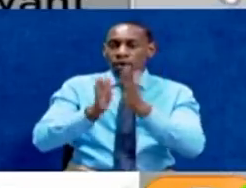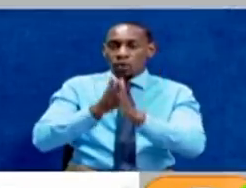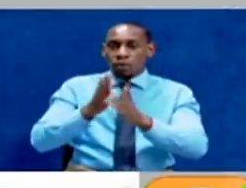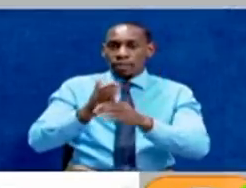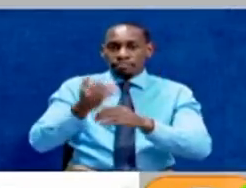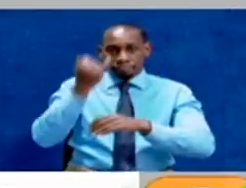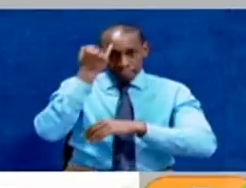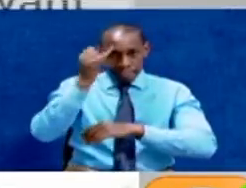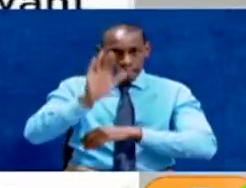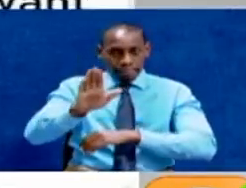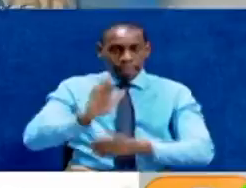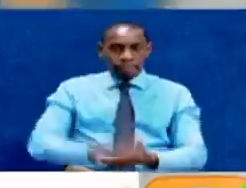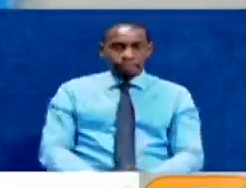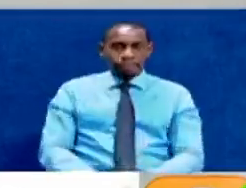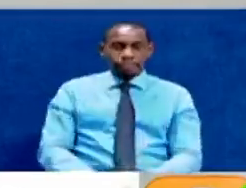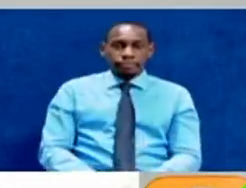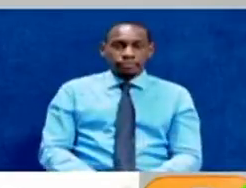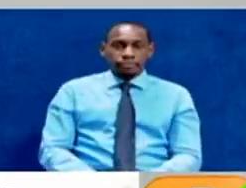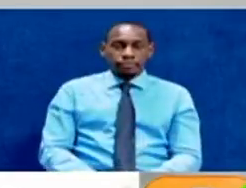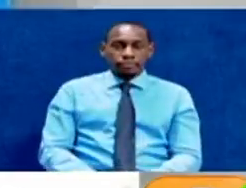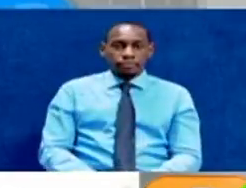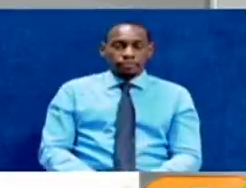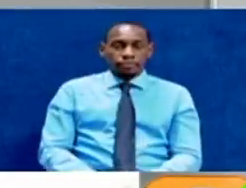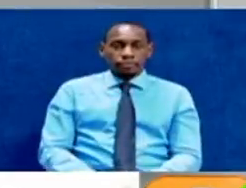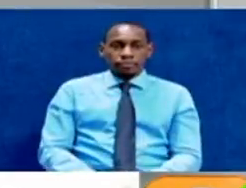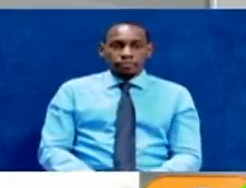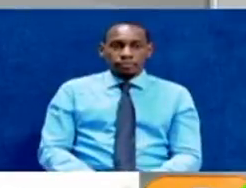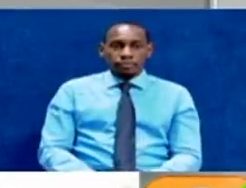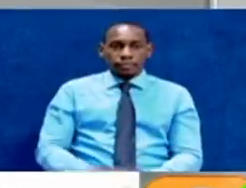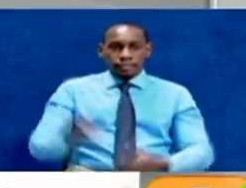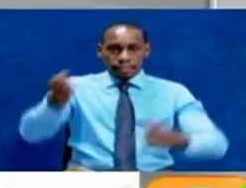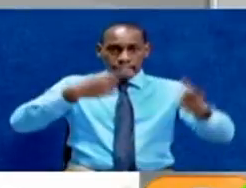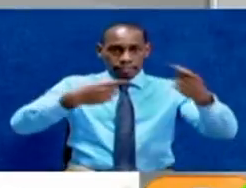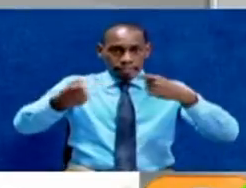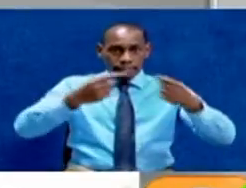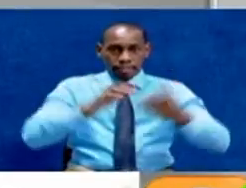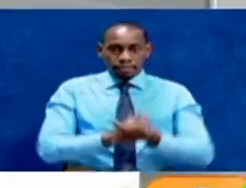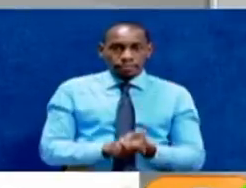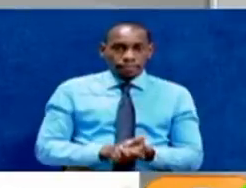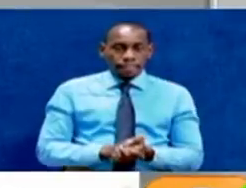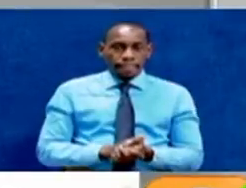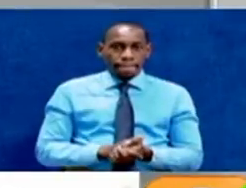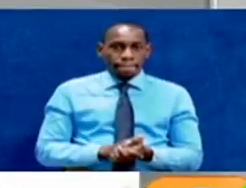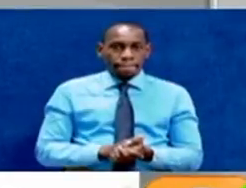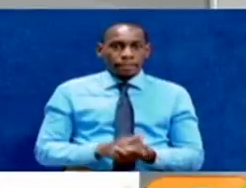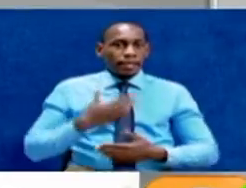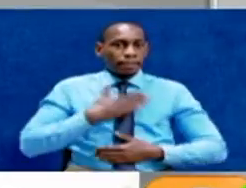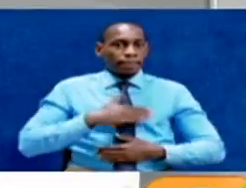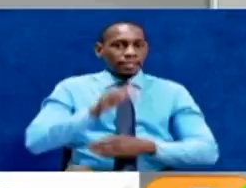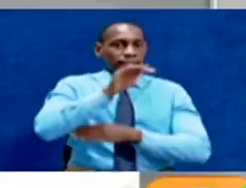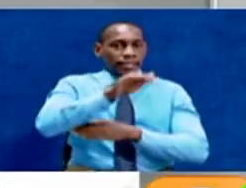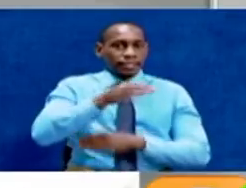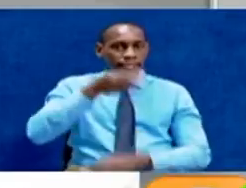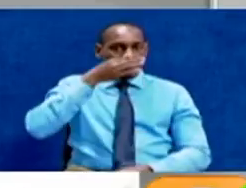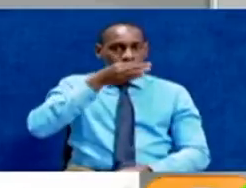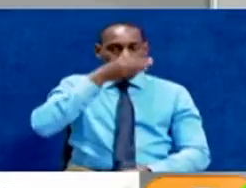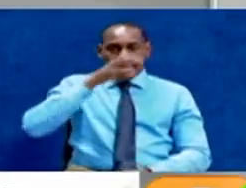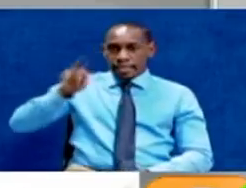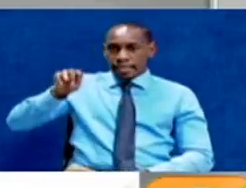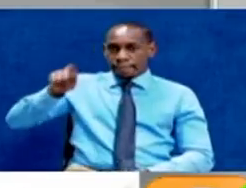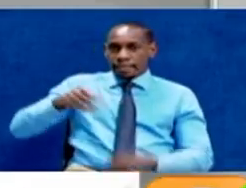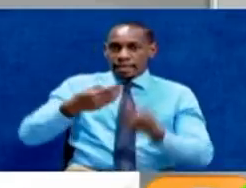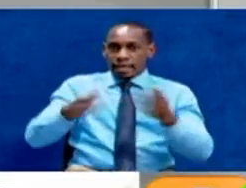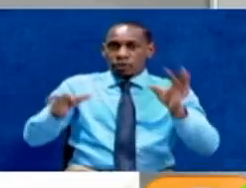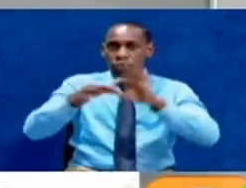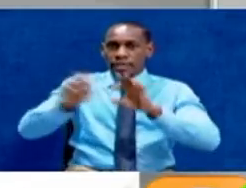His thoughts. Okay, and we have an SMS. Okay, Gloria from Machakos, please ask Nyeri MP Ngunjiri, how can